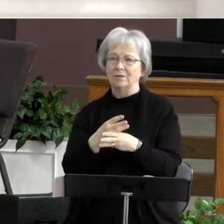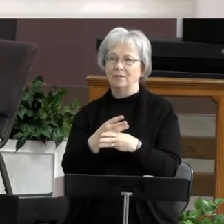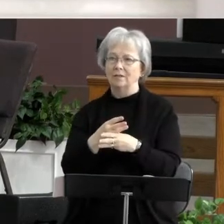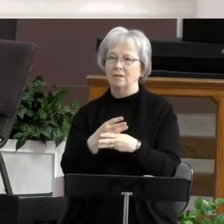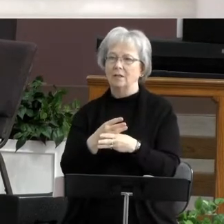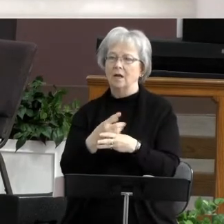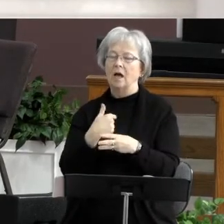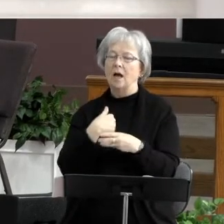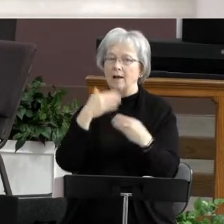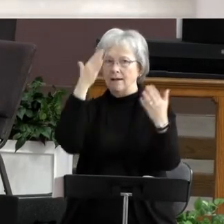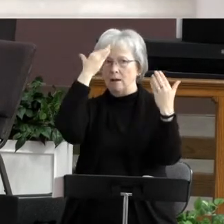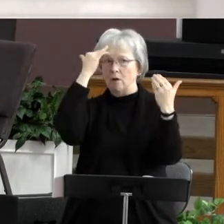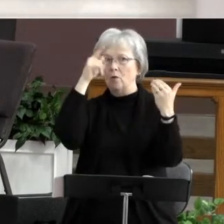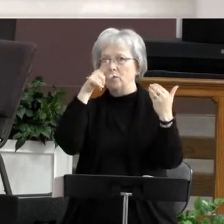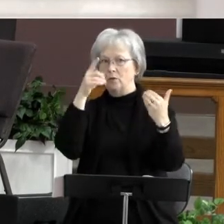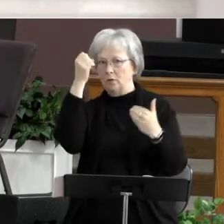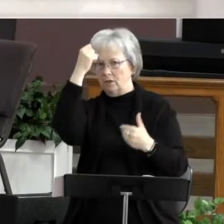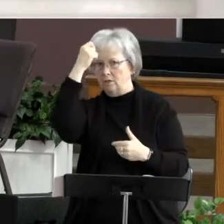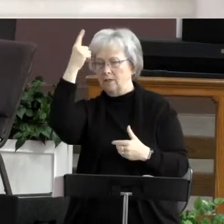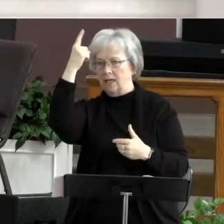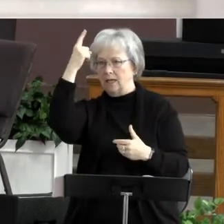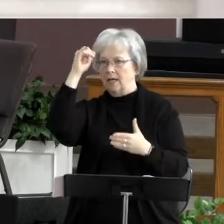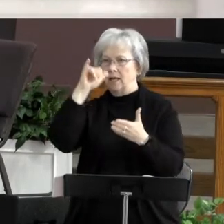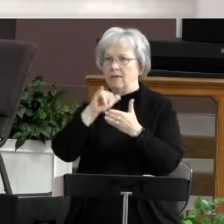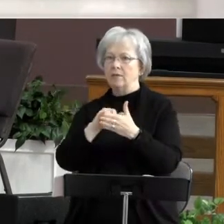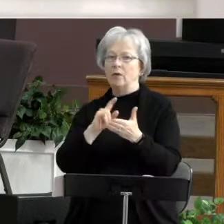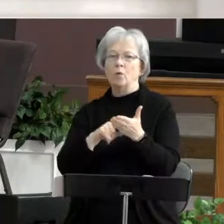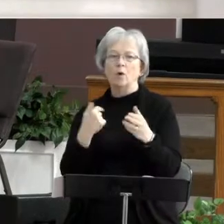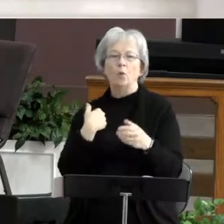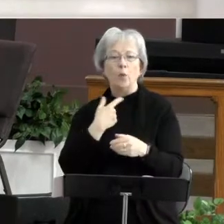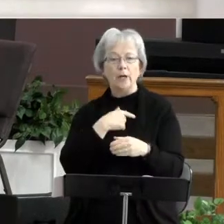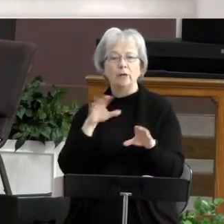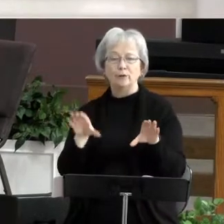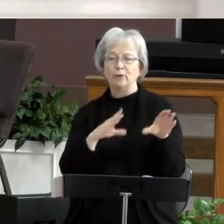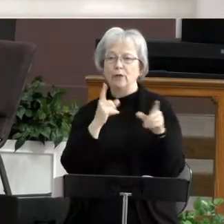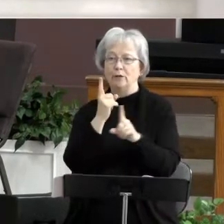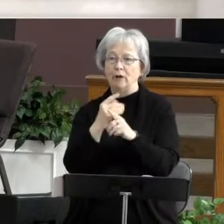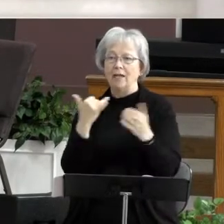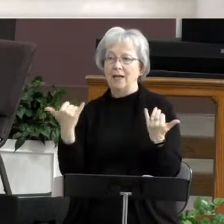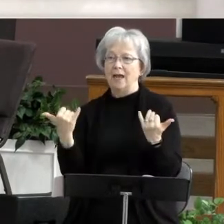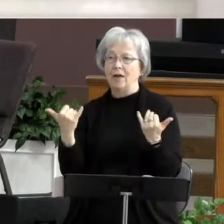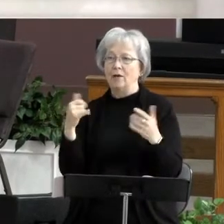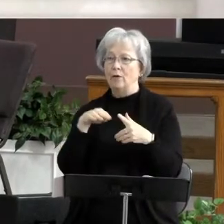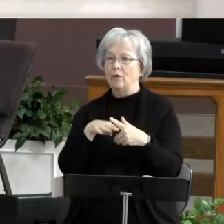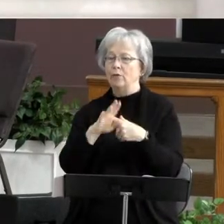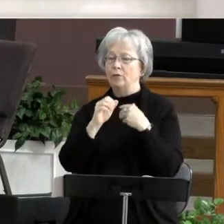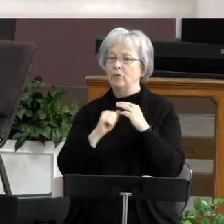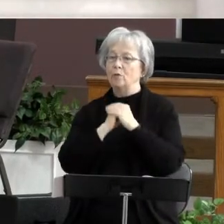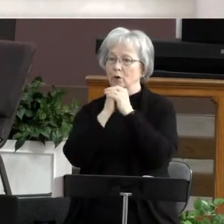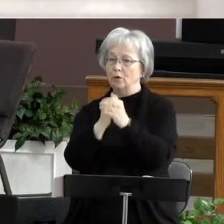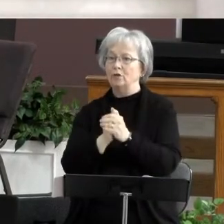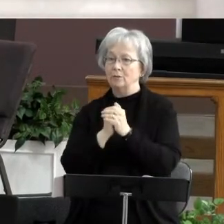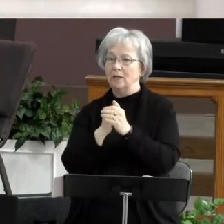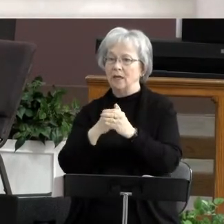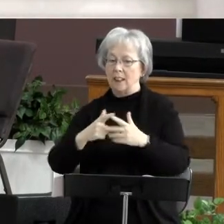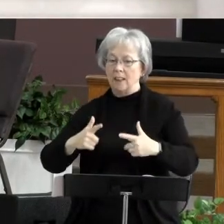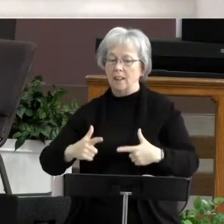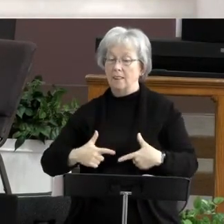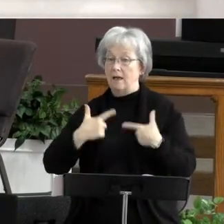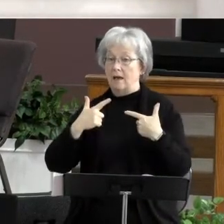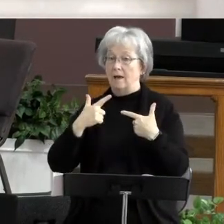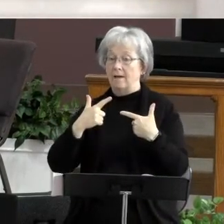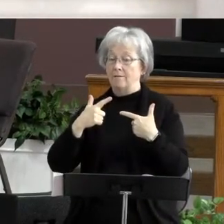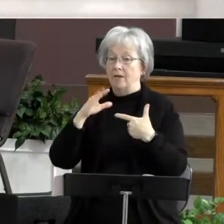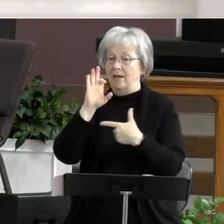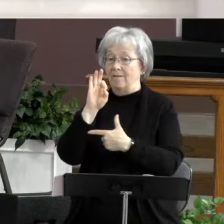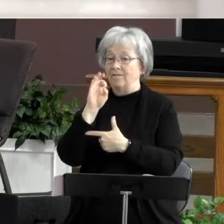I hope you realize that what we're doing here in this time of worship through this live feed has opened